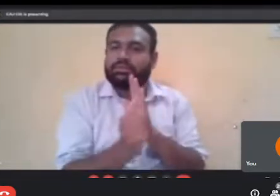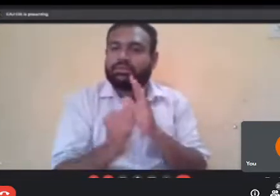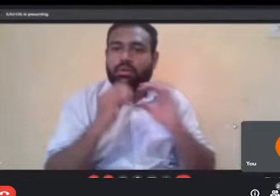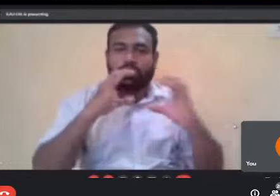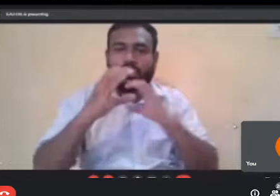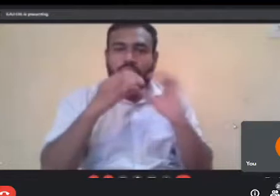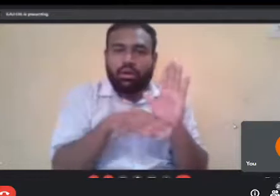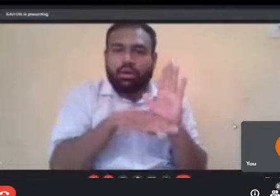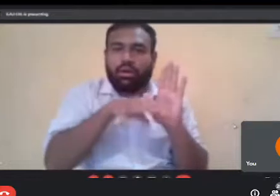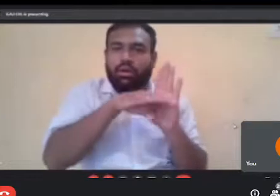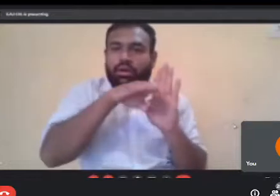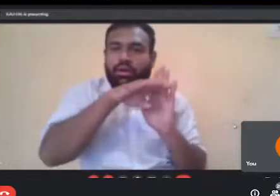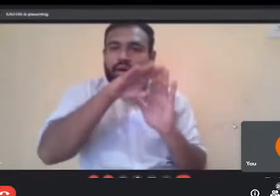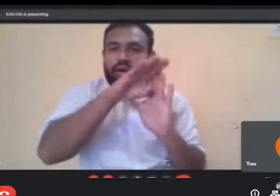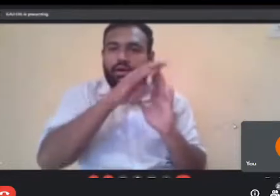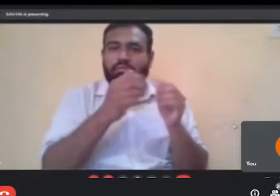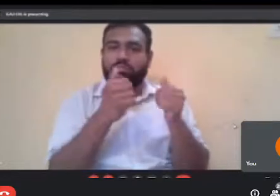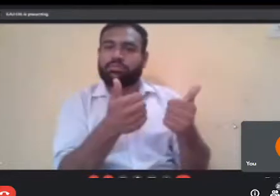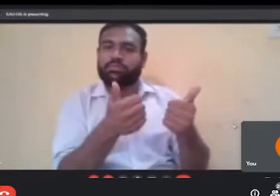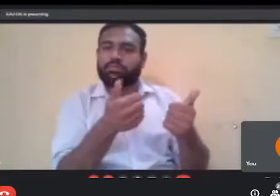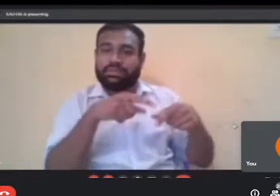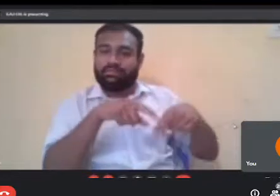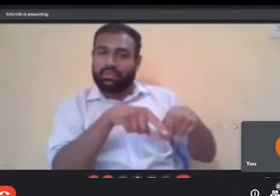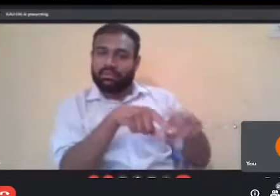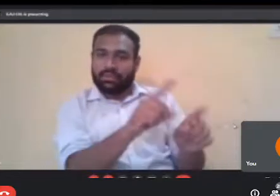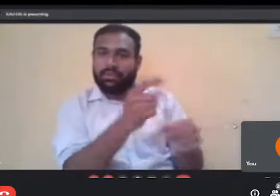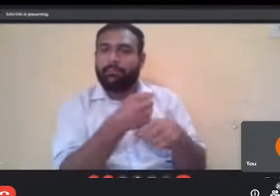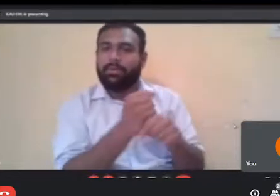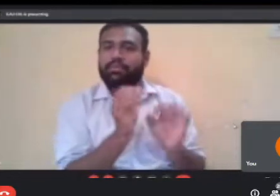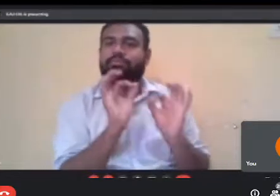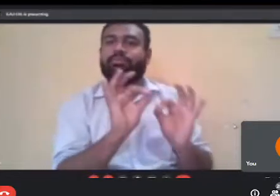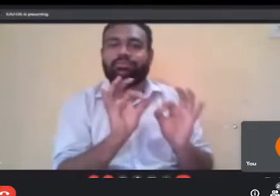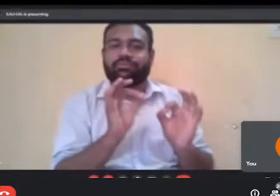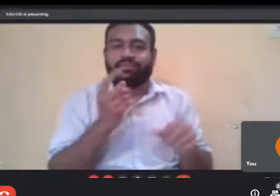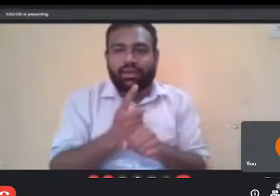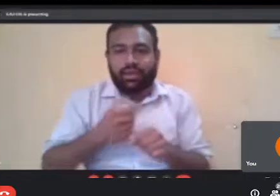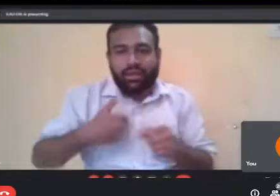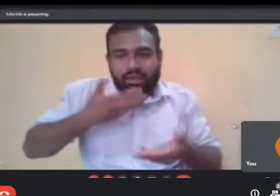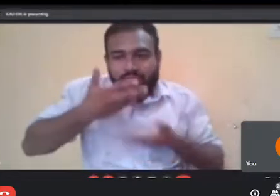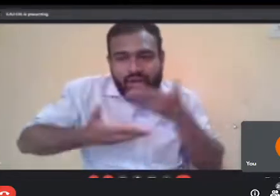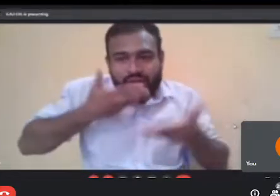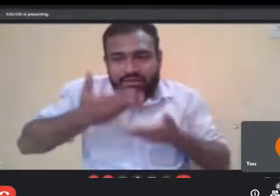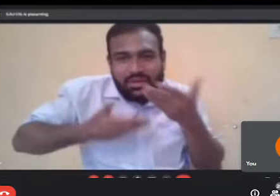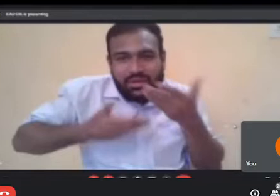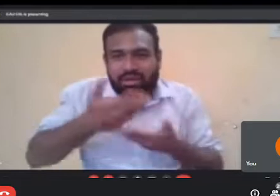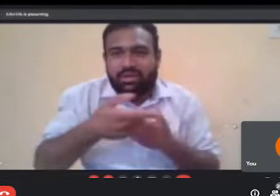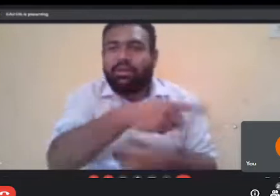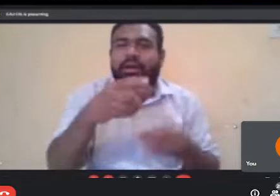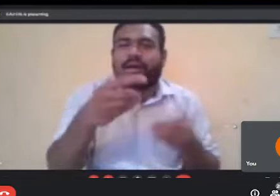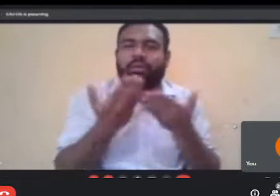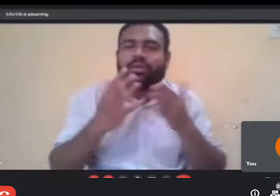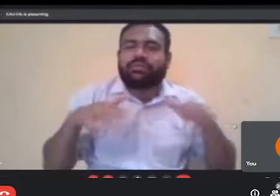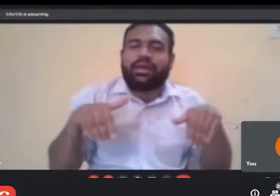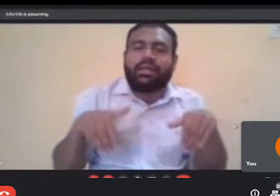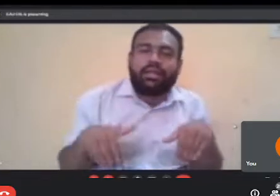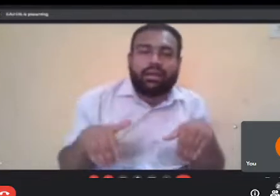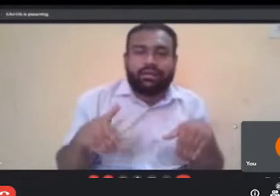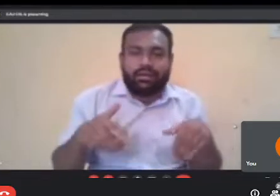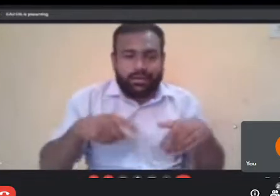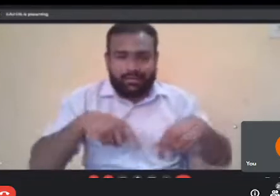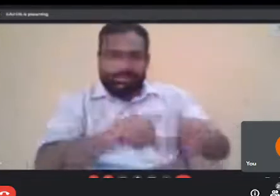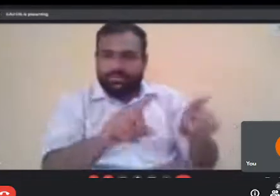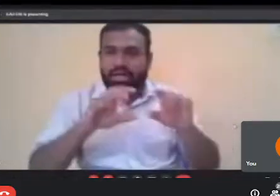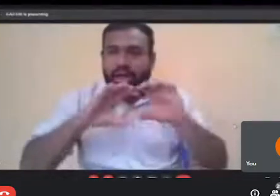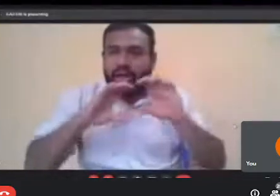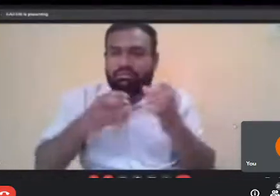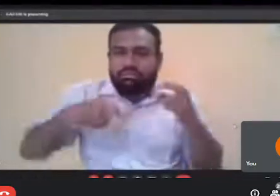at 11. So there was intergroup conversations. They were also critiquing themselves. The other children who were not learning, they were